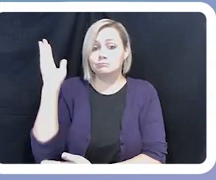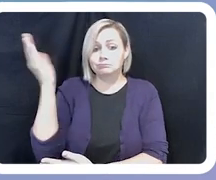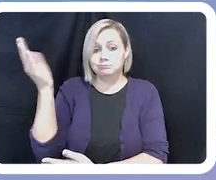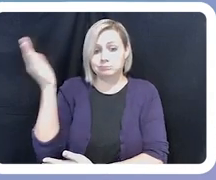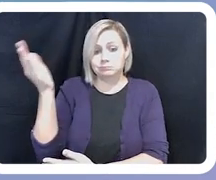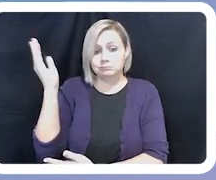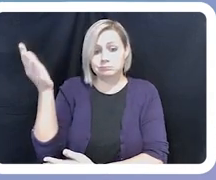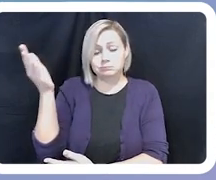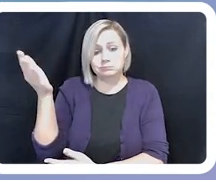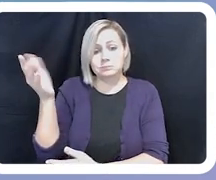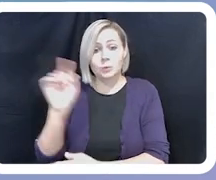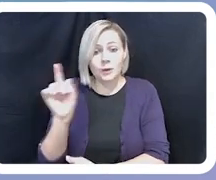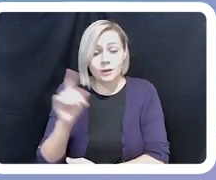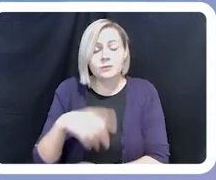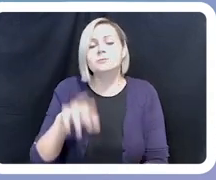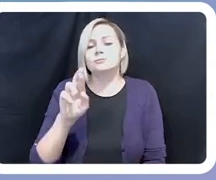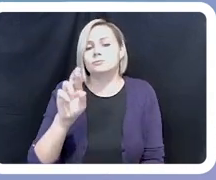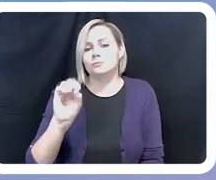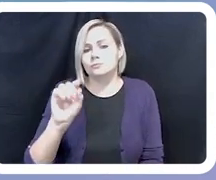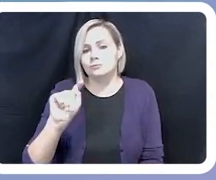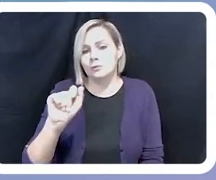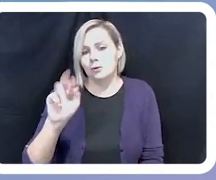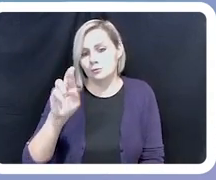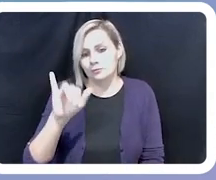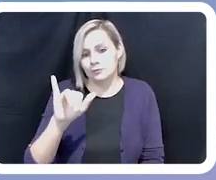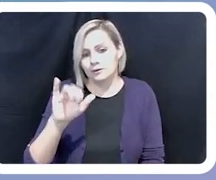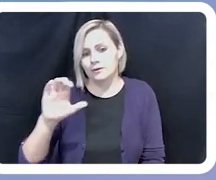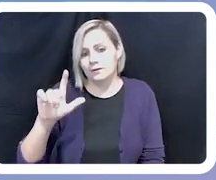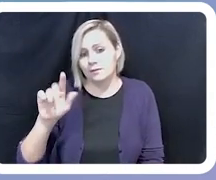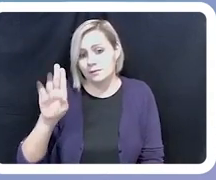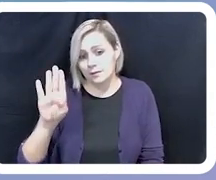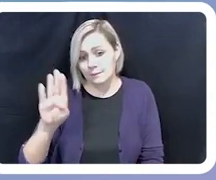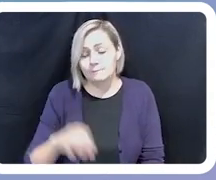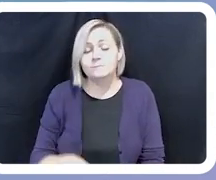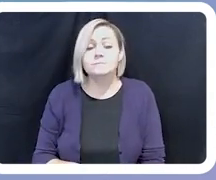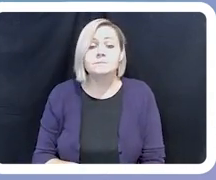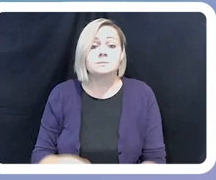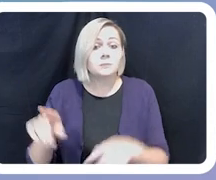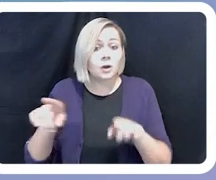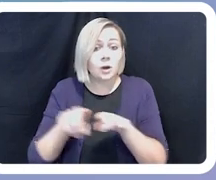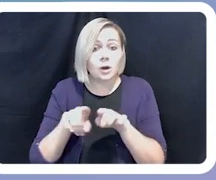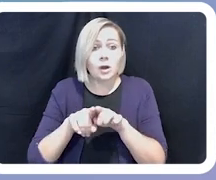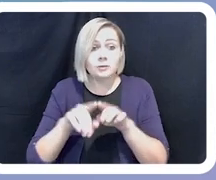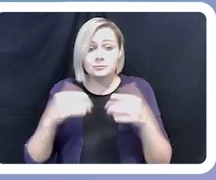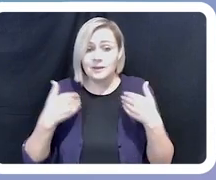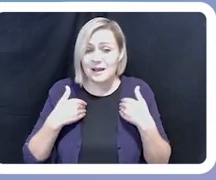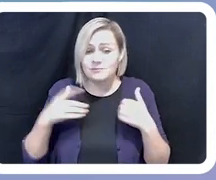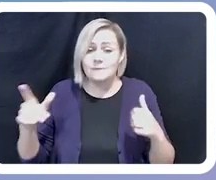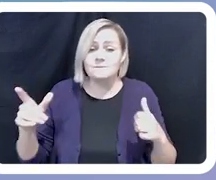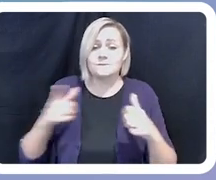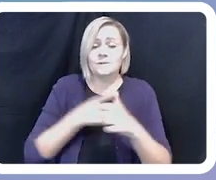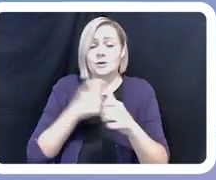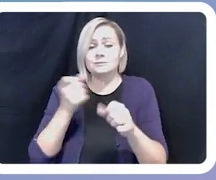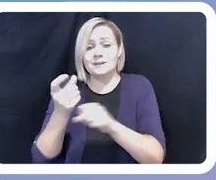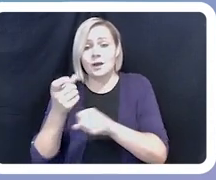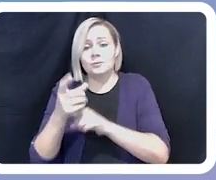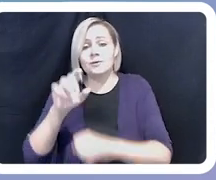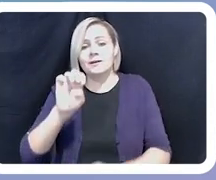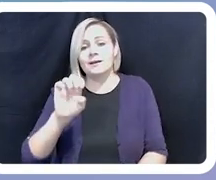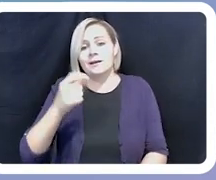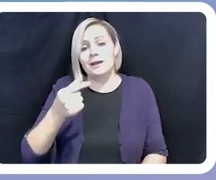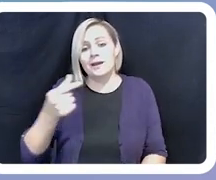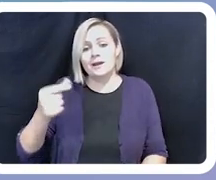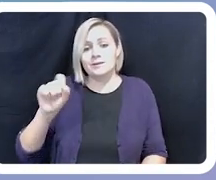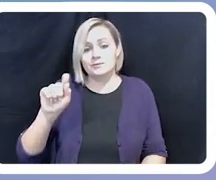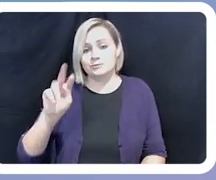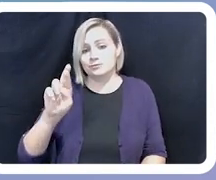speaking at the Rotary Club, and even hosted their first annual extravaganza